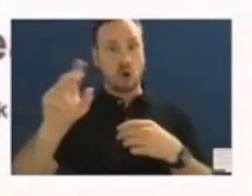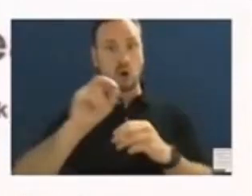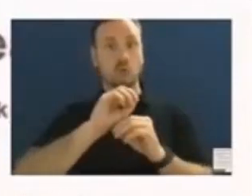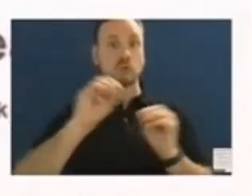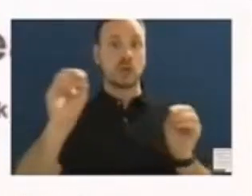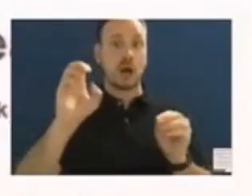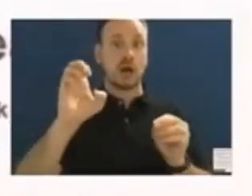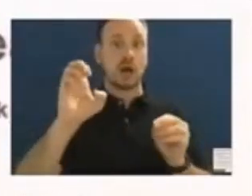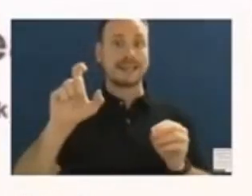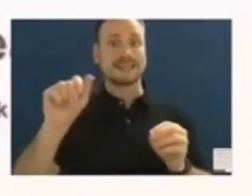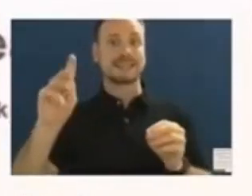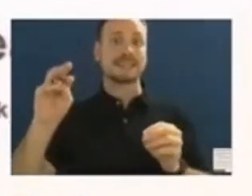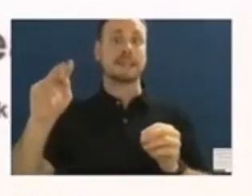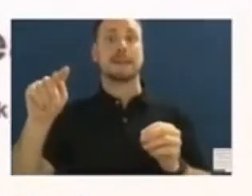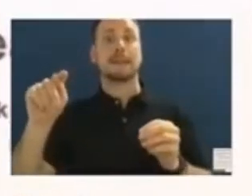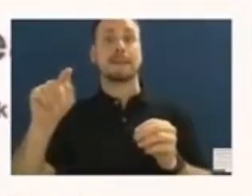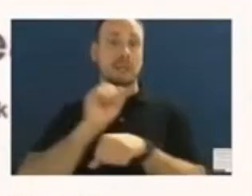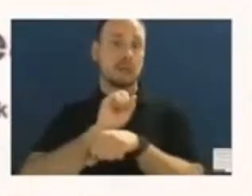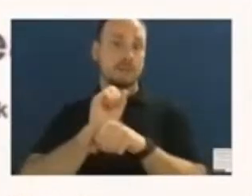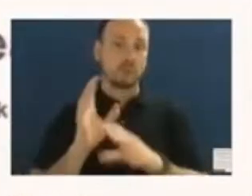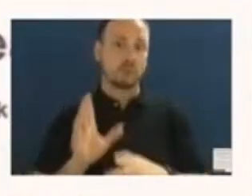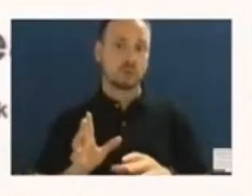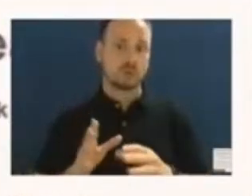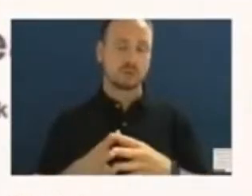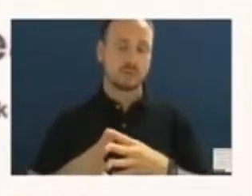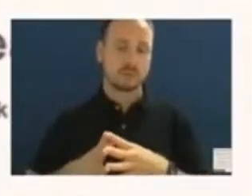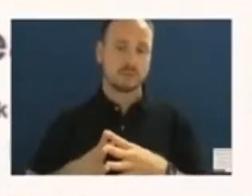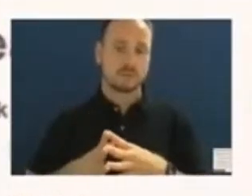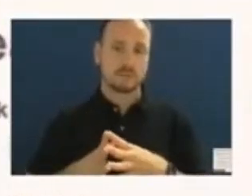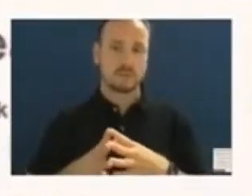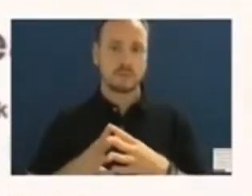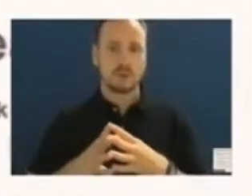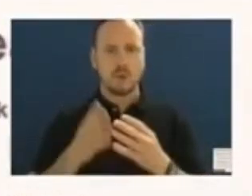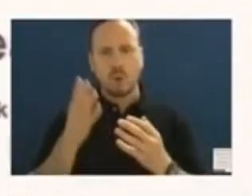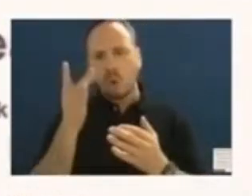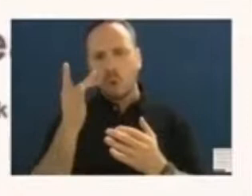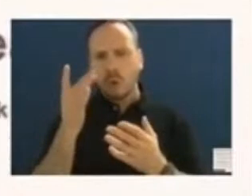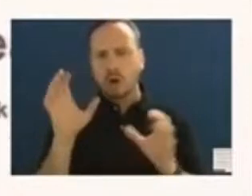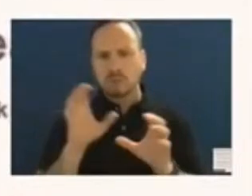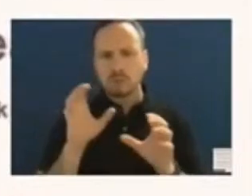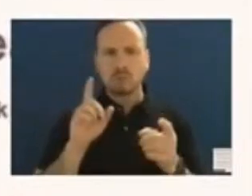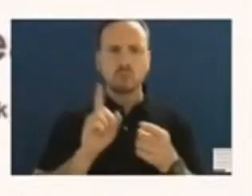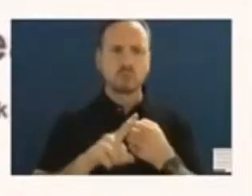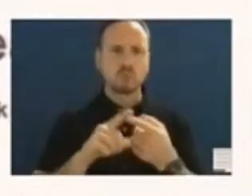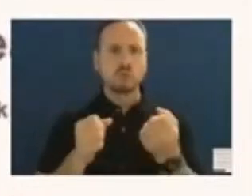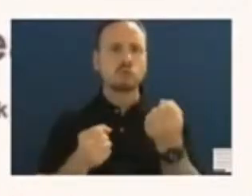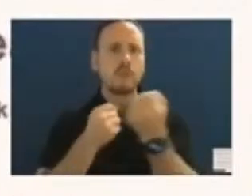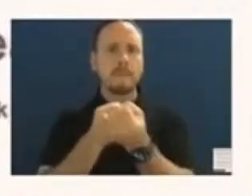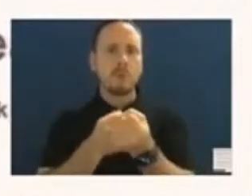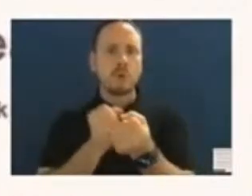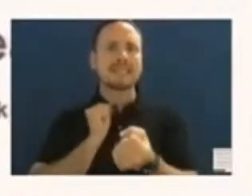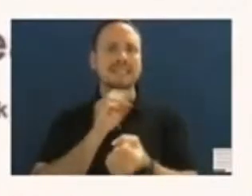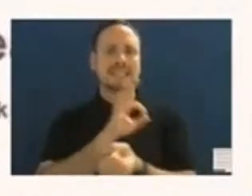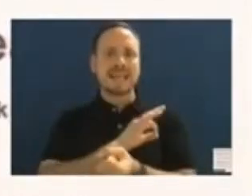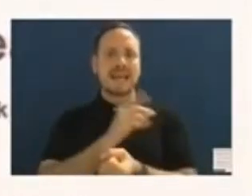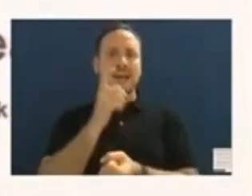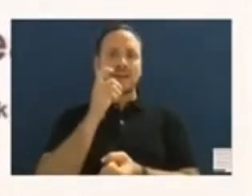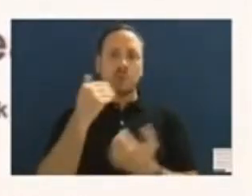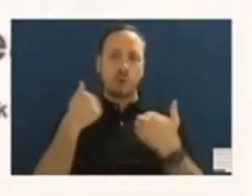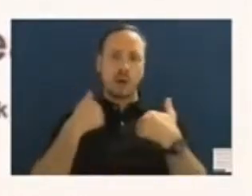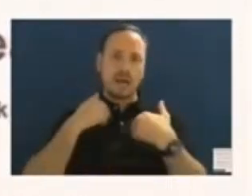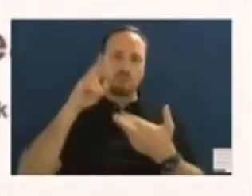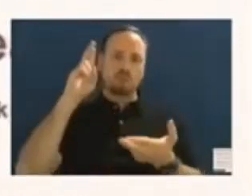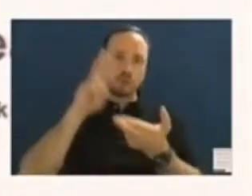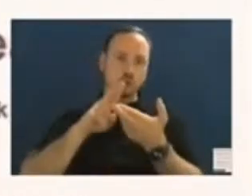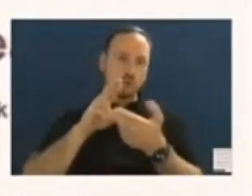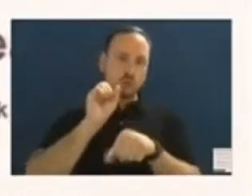purpose that we put this into place is to help support employees who may have reduced work hours due to COVID-19 and due to the situation